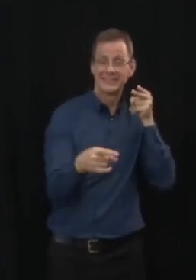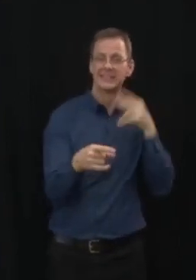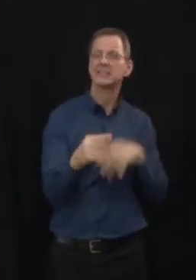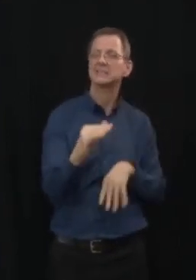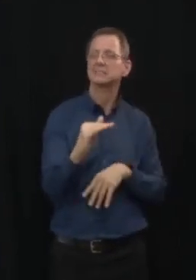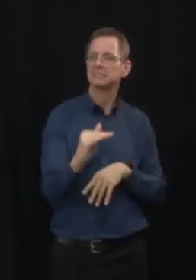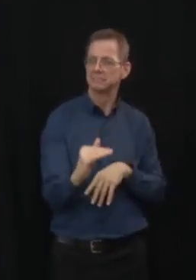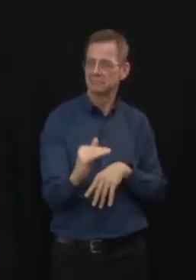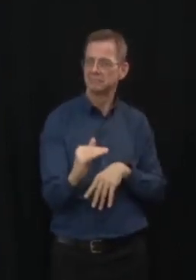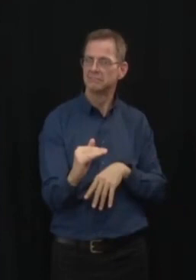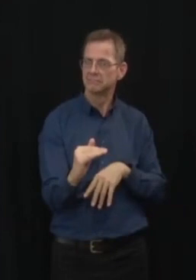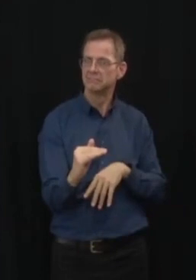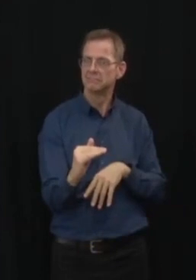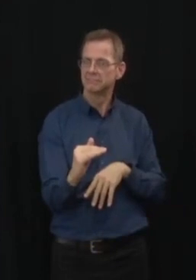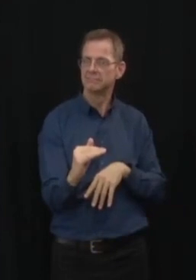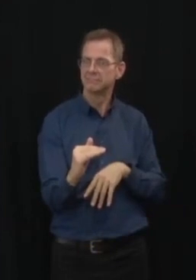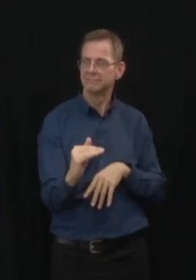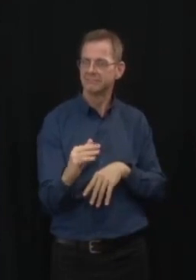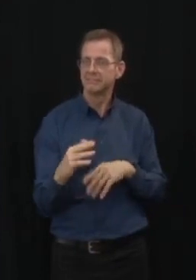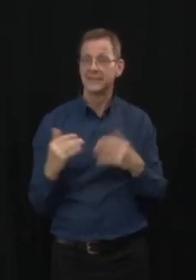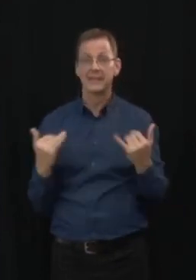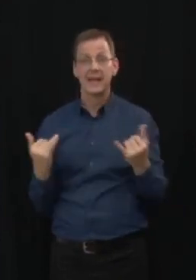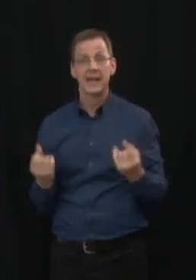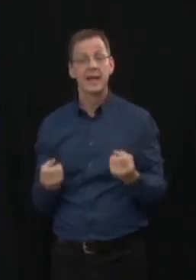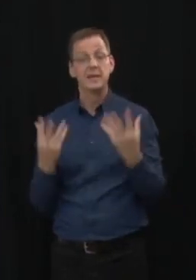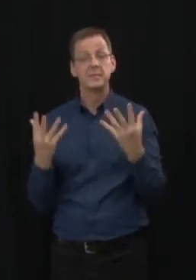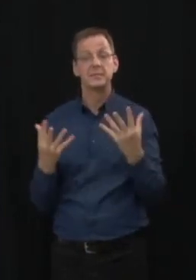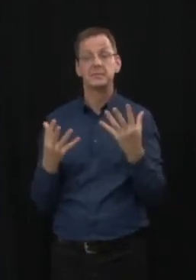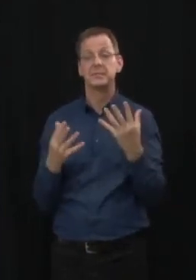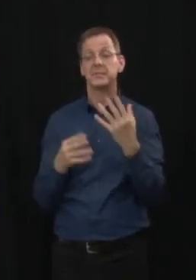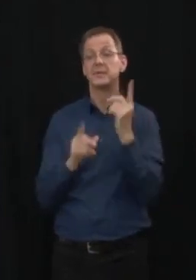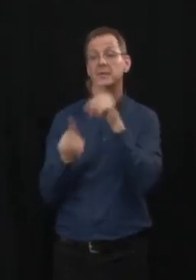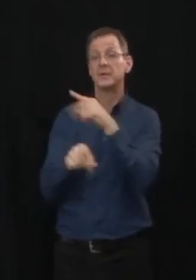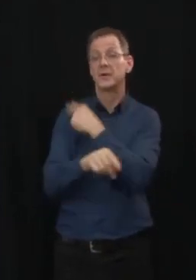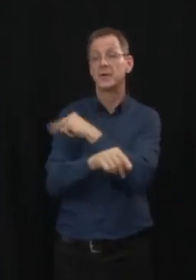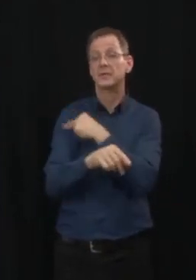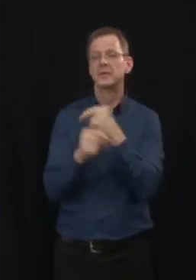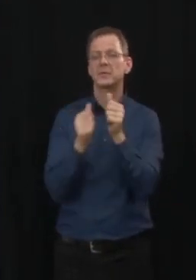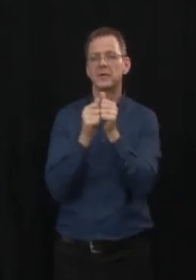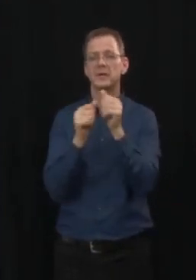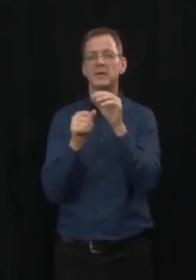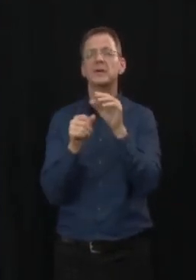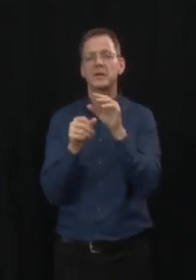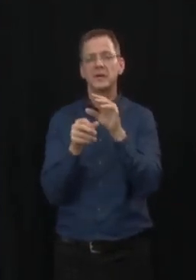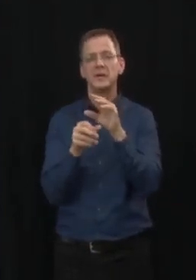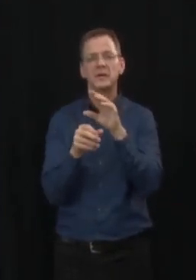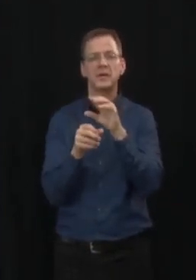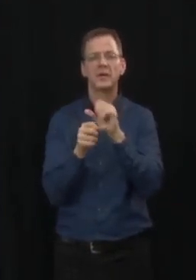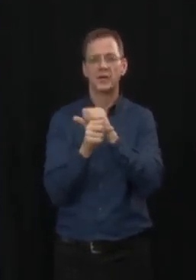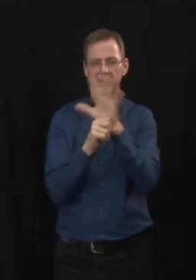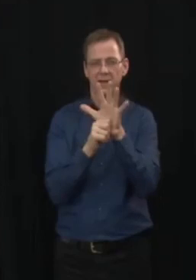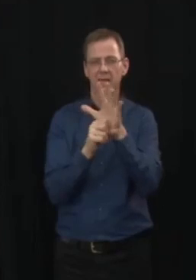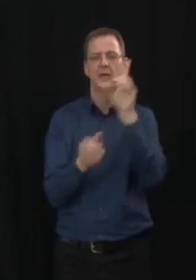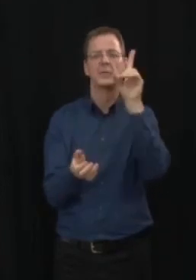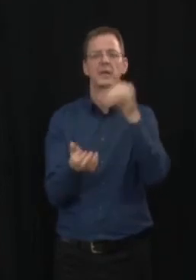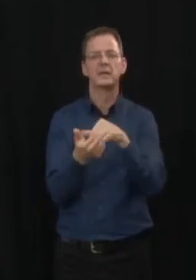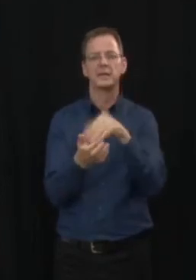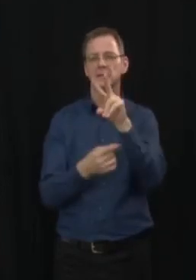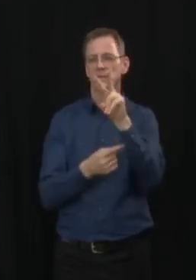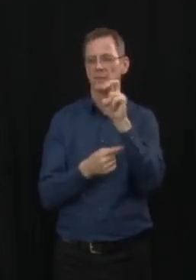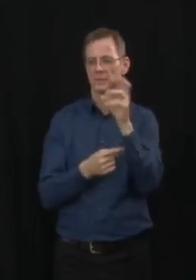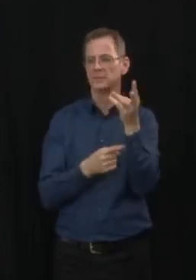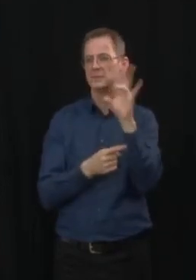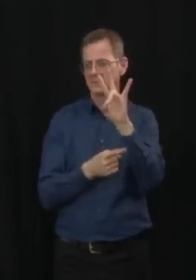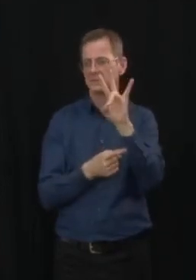1,267 people with COVID in hospital, including 46 in the ICU. Sadly, between April 26th and May